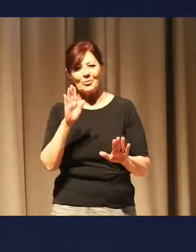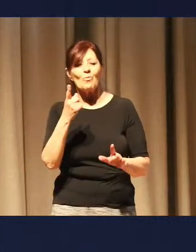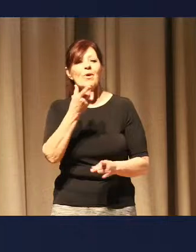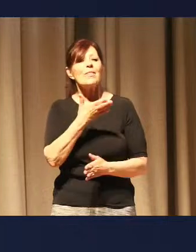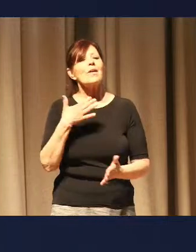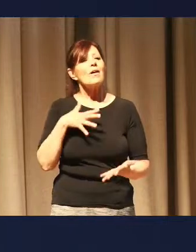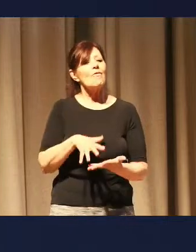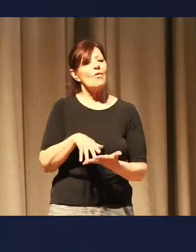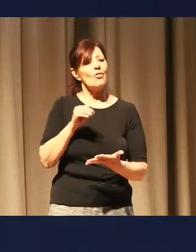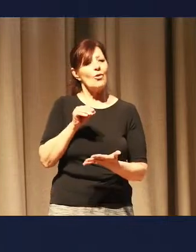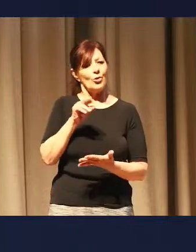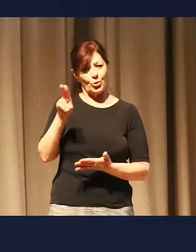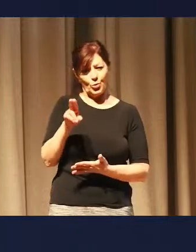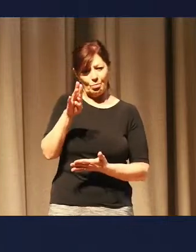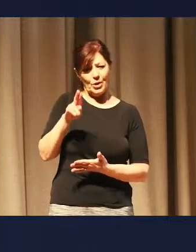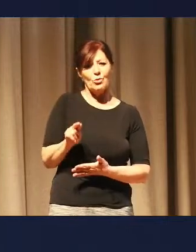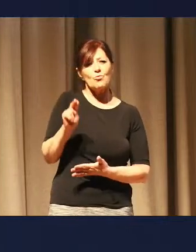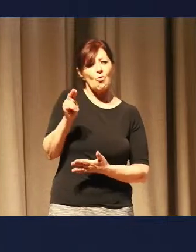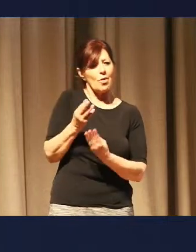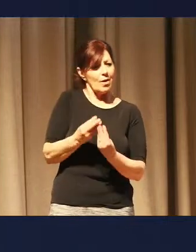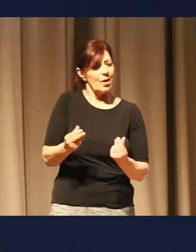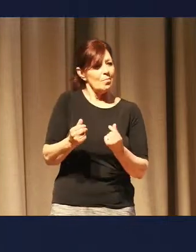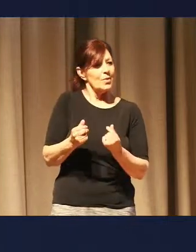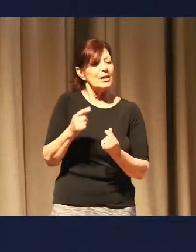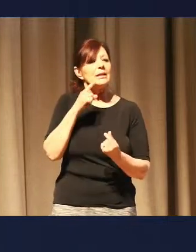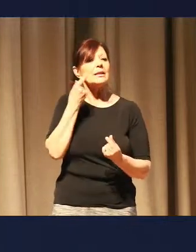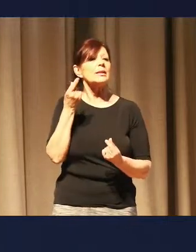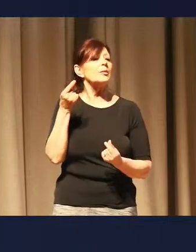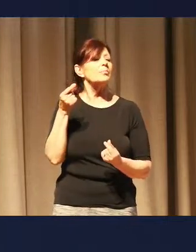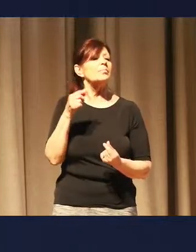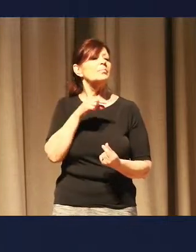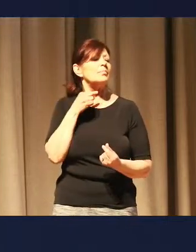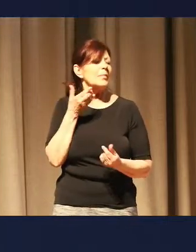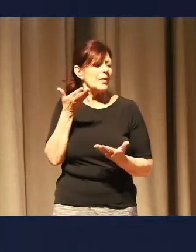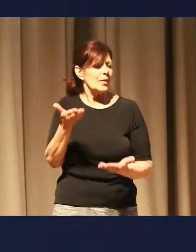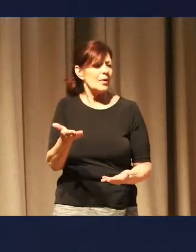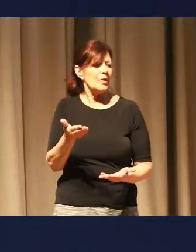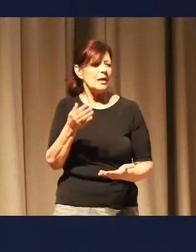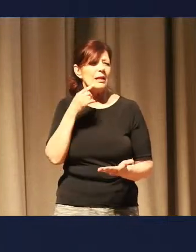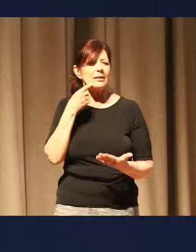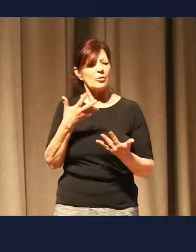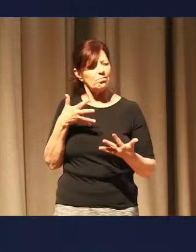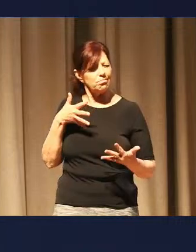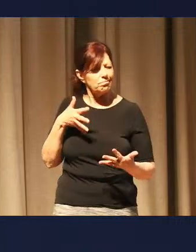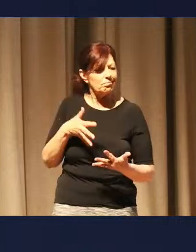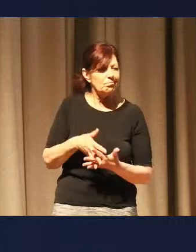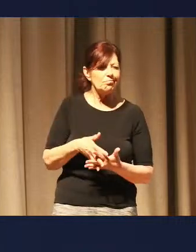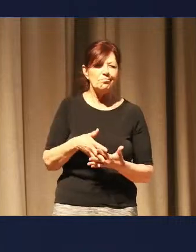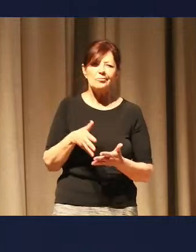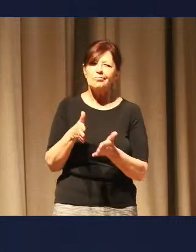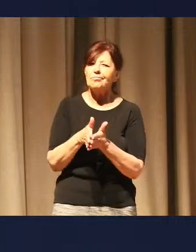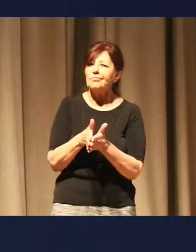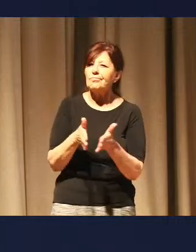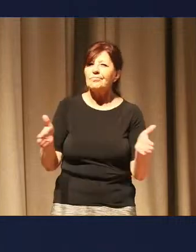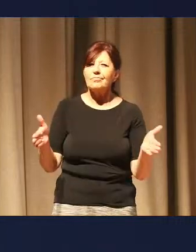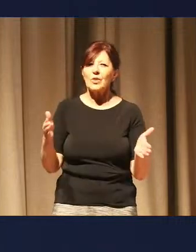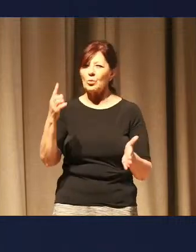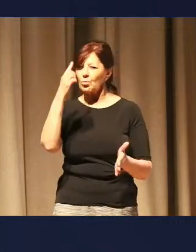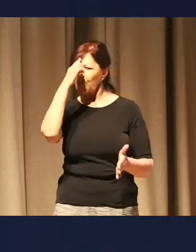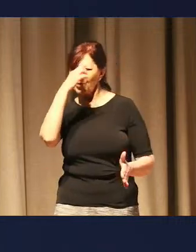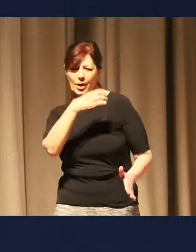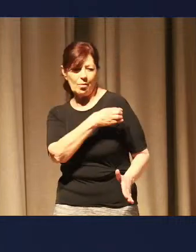I've learned at the University at Buffalo North Campus as a campus minister there is the depth and the breadth of the brain power and